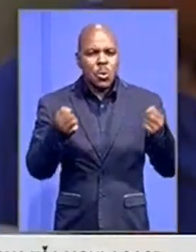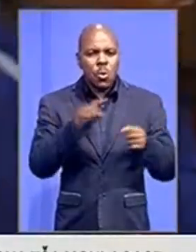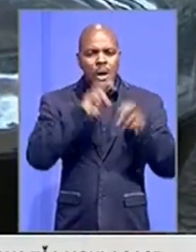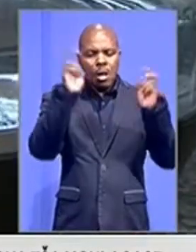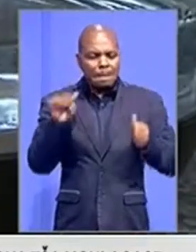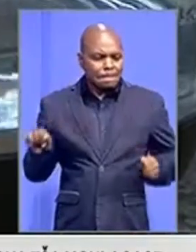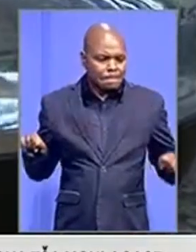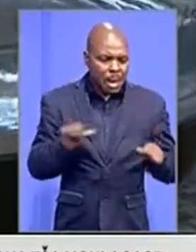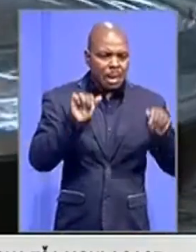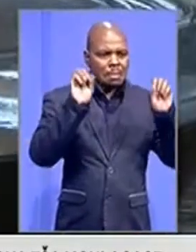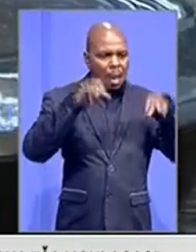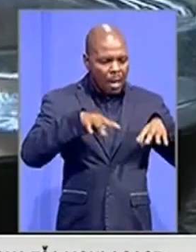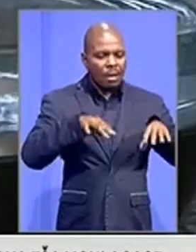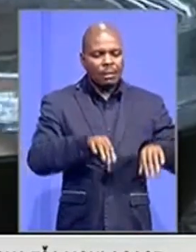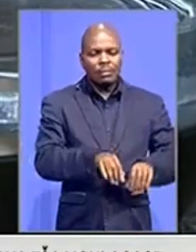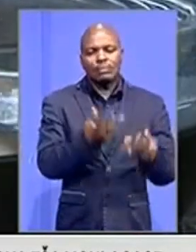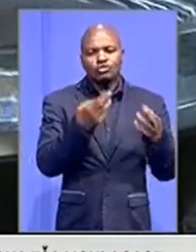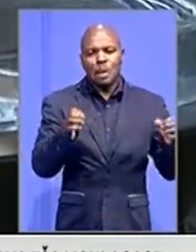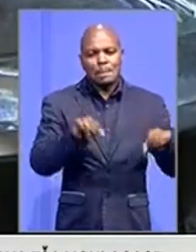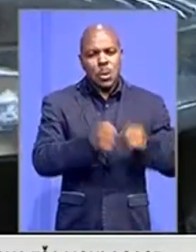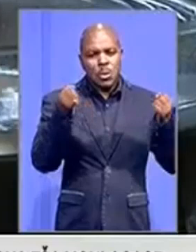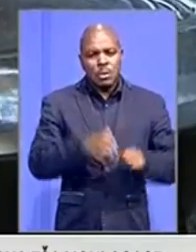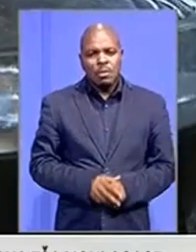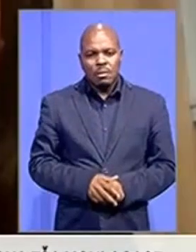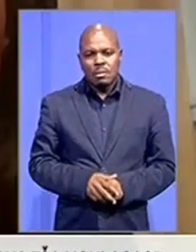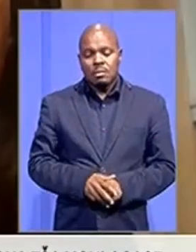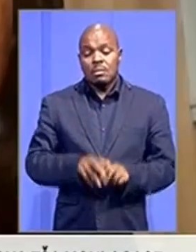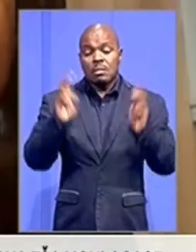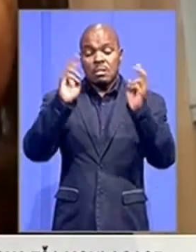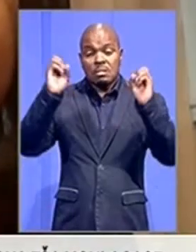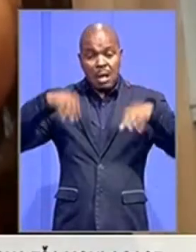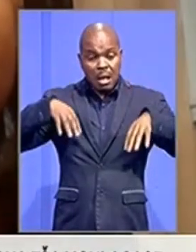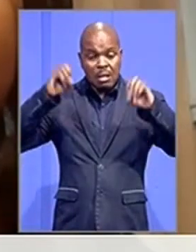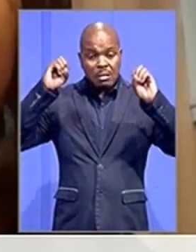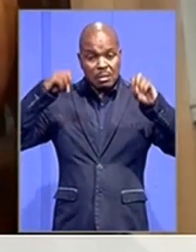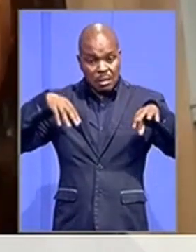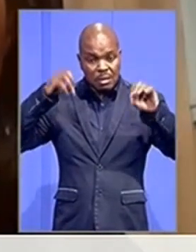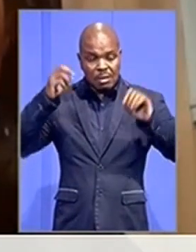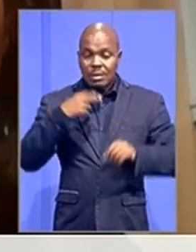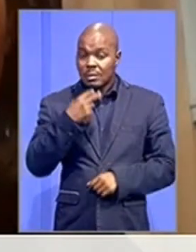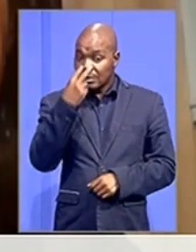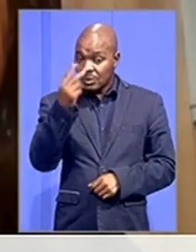ka maatla morago ga go gaoga. Ka load shedding, re bona gore